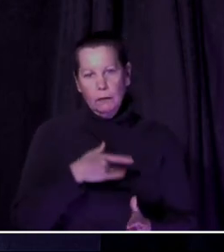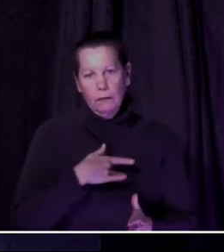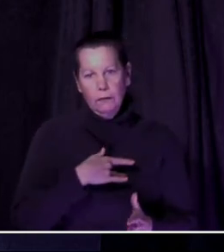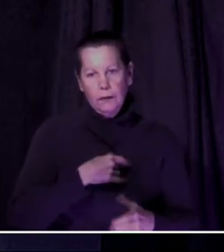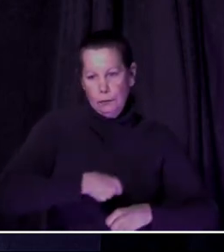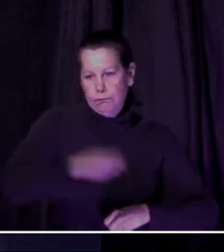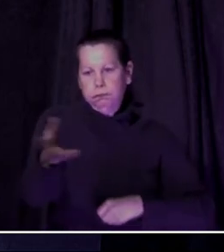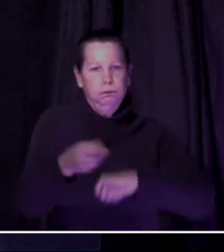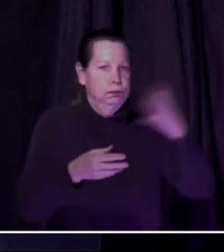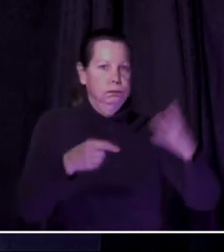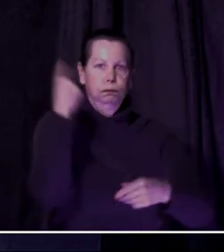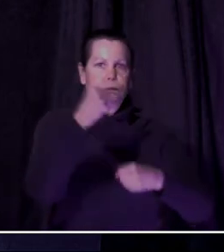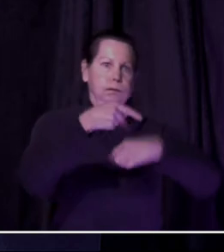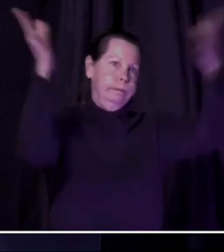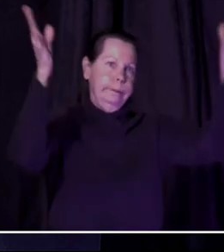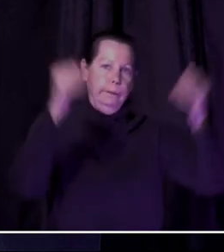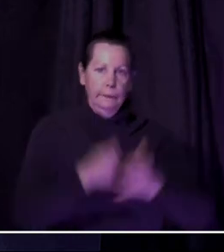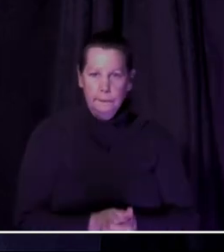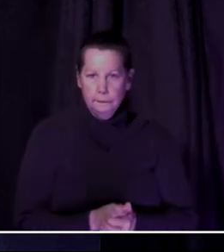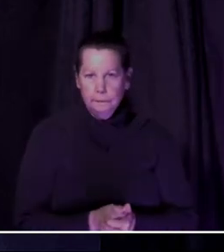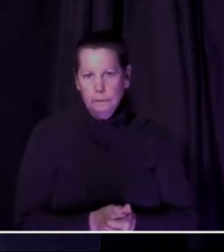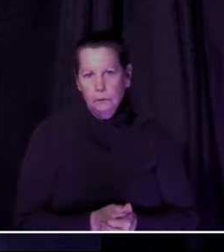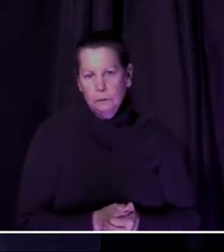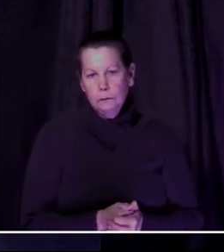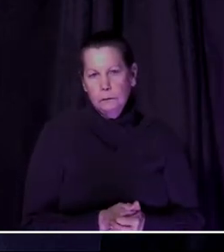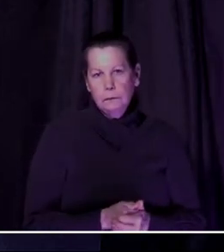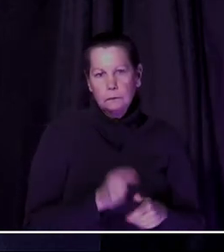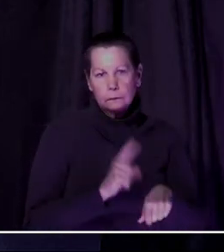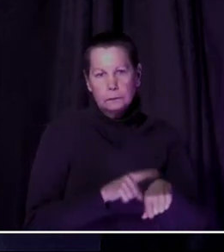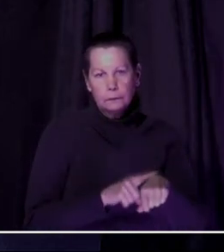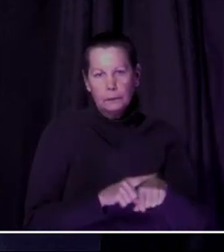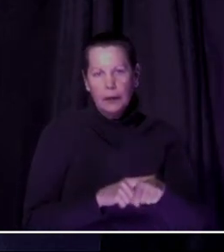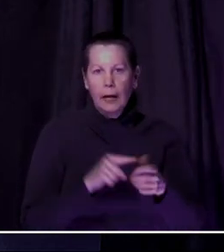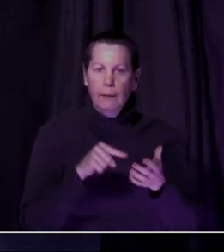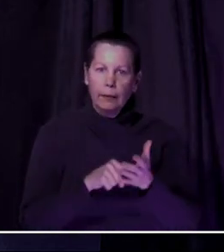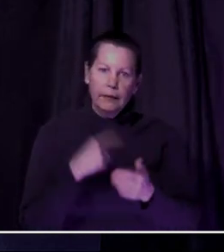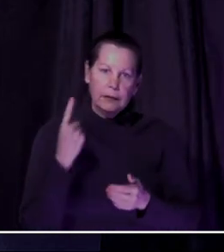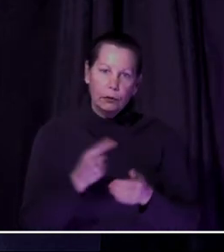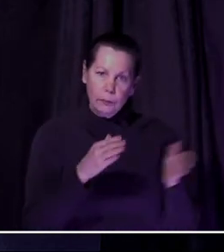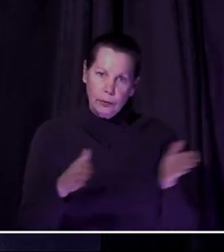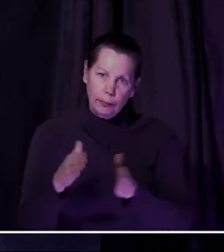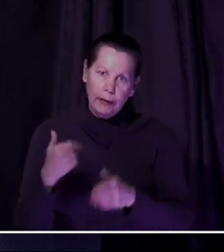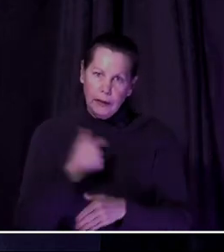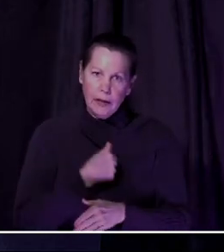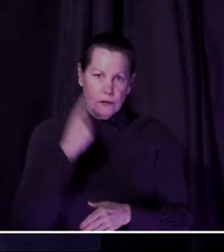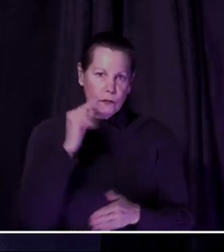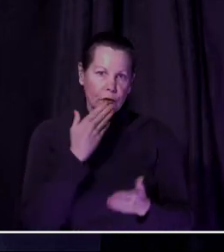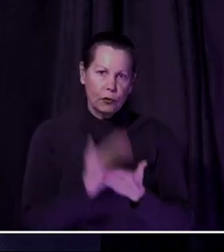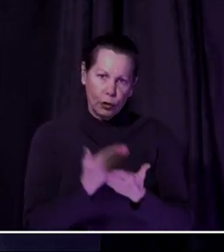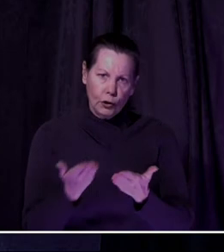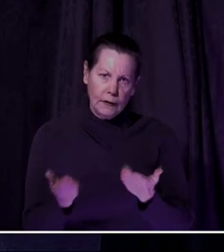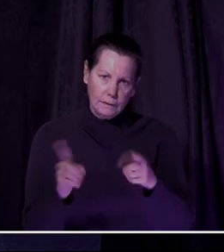tossed around or banged up for a while. But this is only in preparation for the good